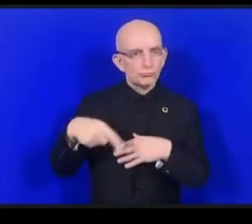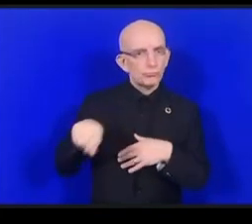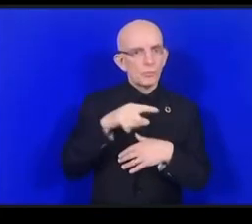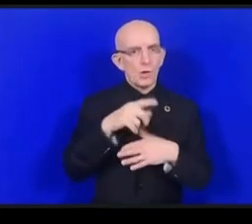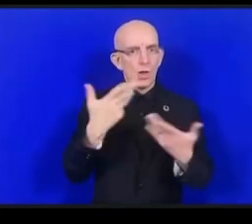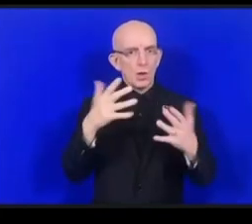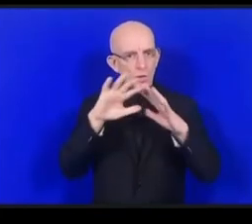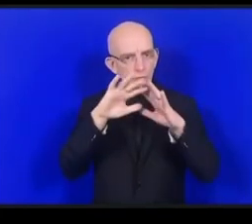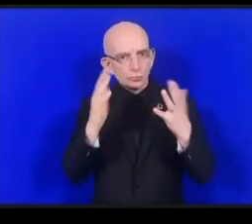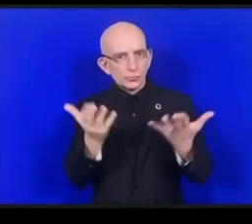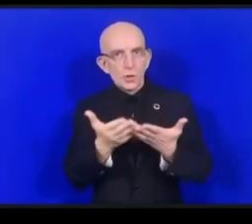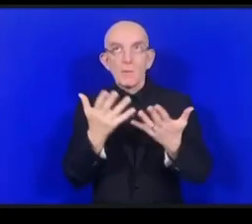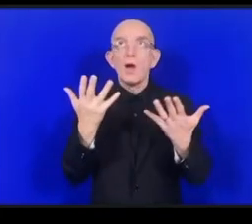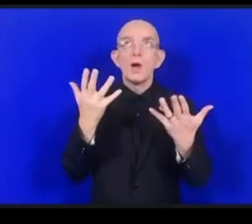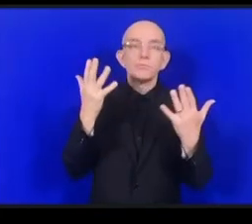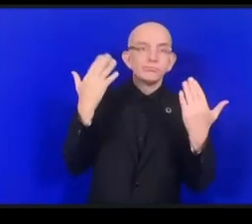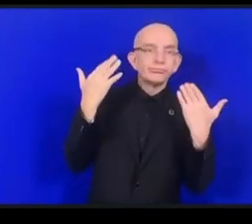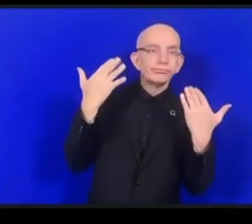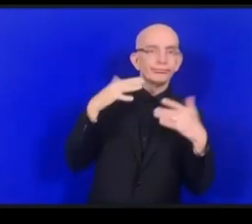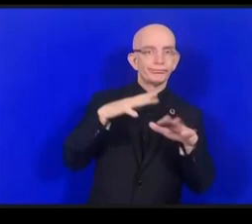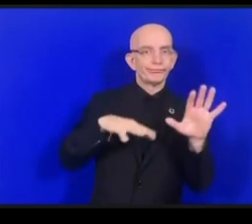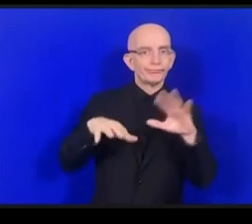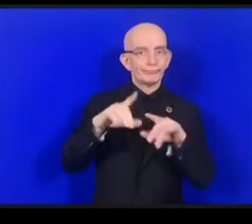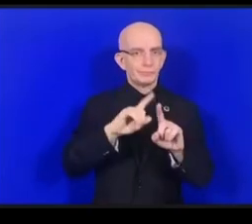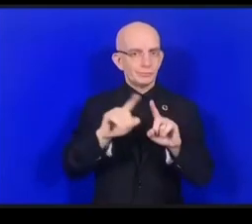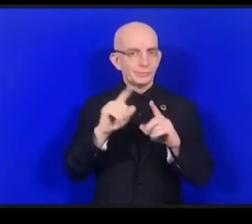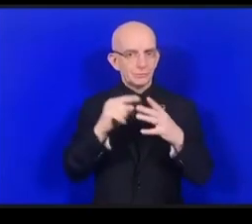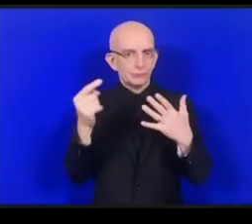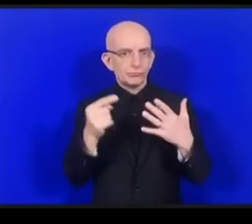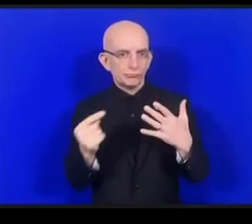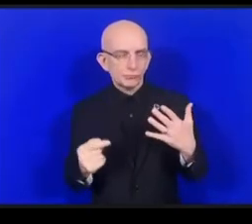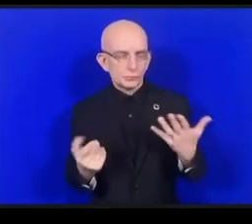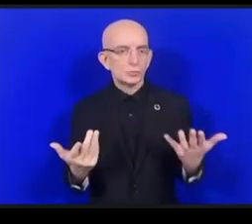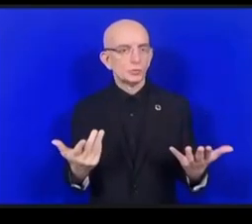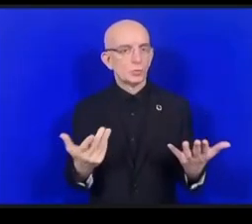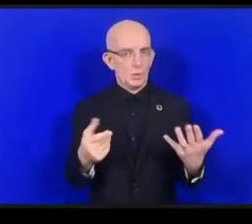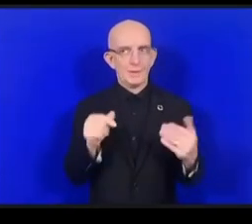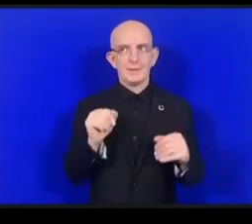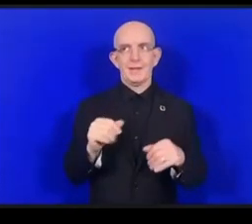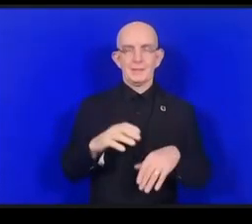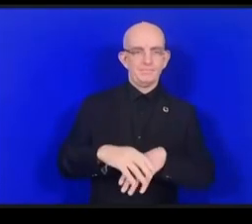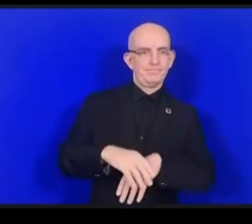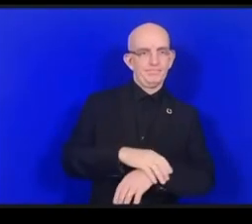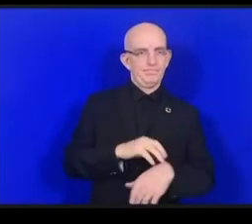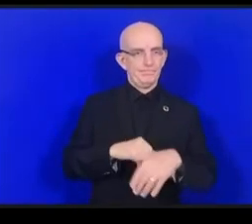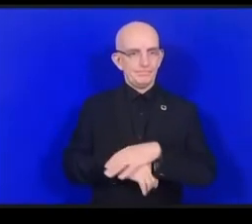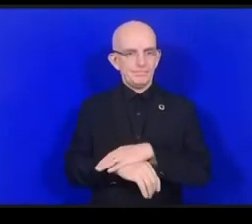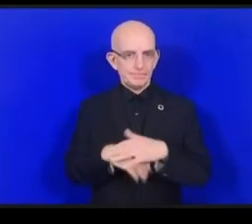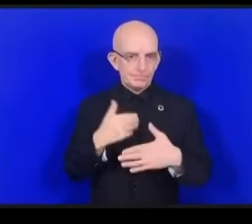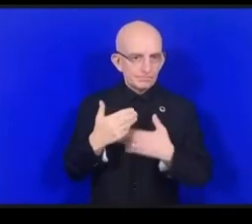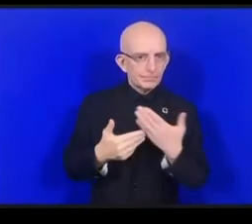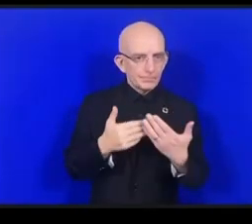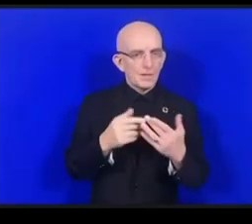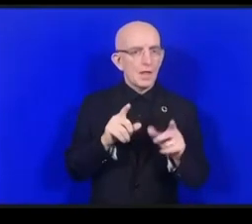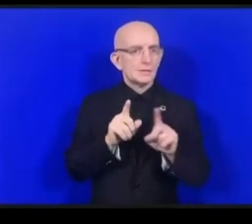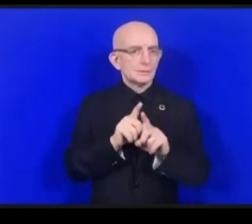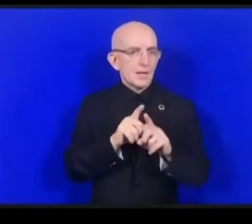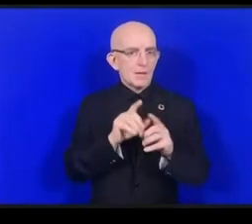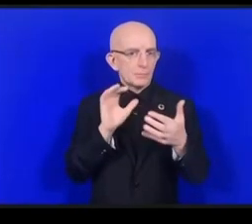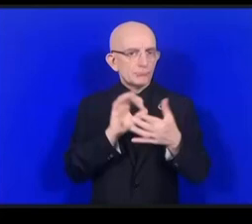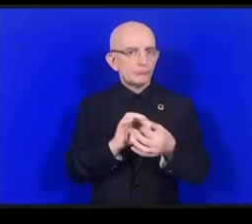part on the capacity building program like the fellowship program, ambassador program, and